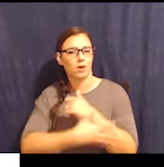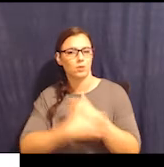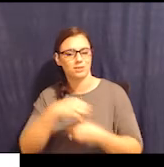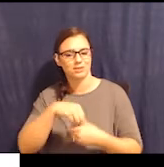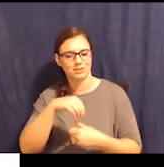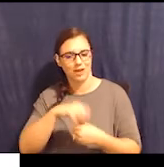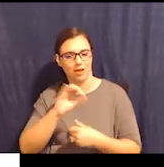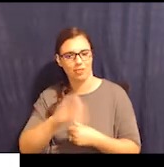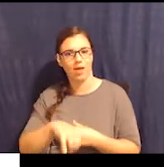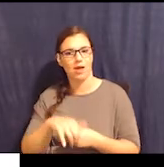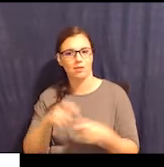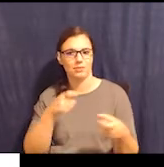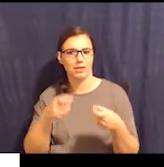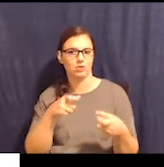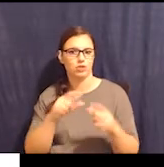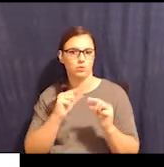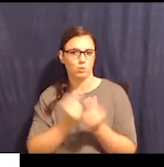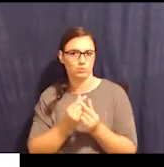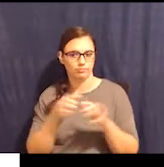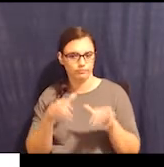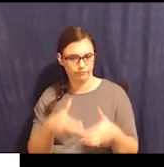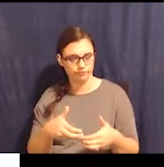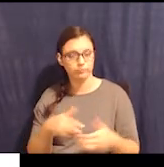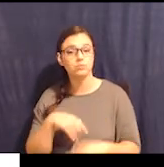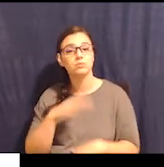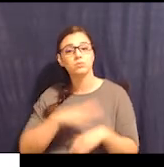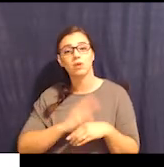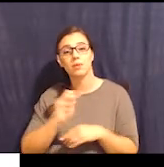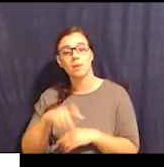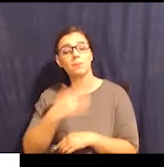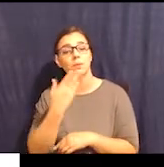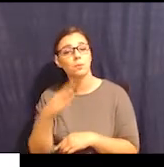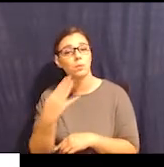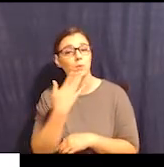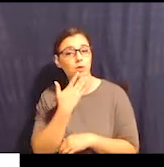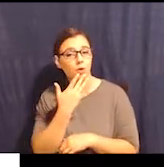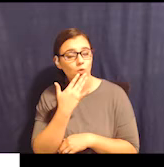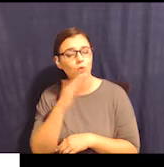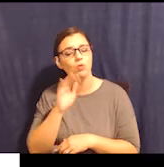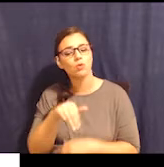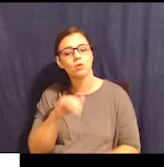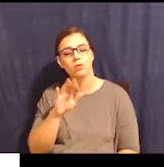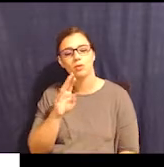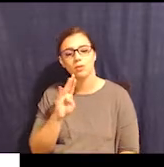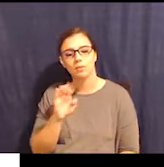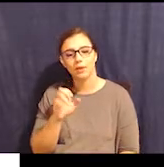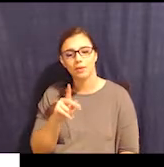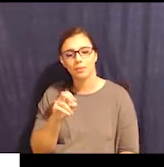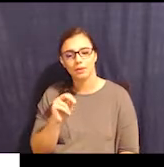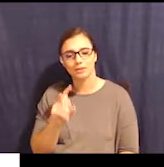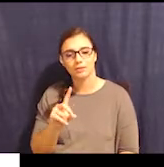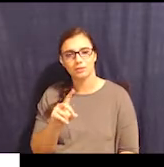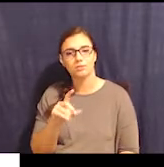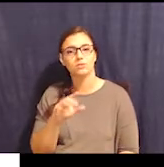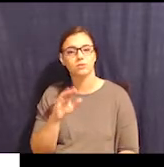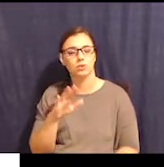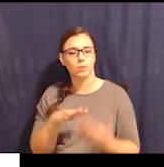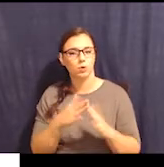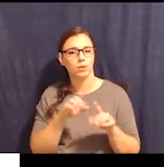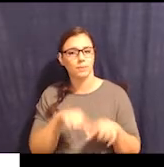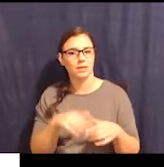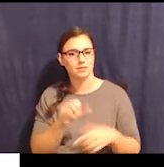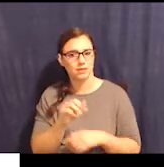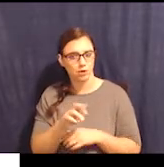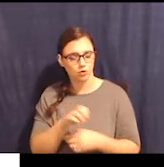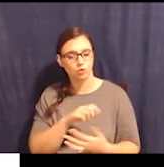blue color represents Big Bend Community-Based Care. The yellow color represents Lutheran Services Florida.